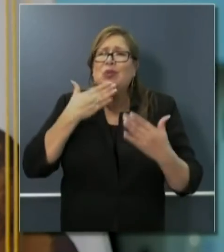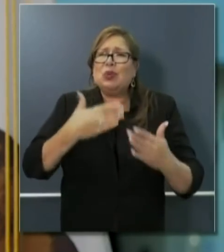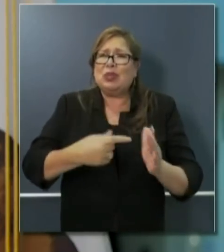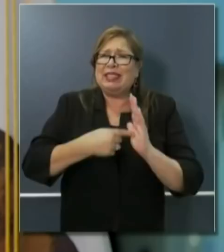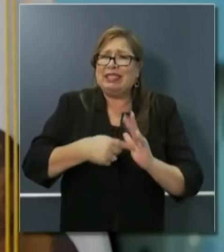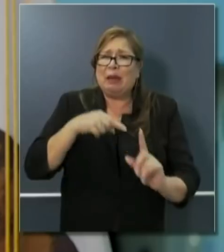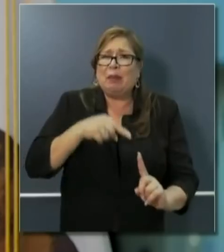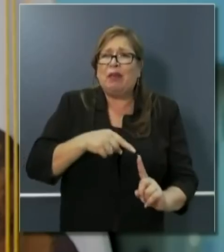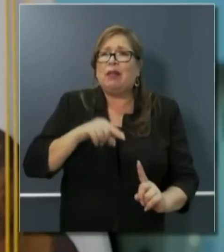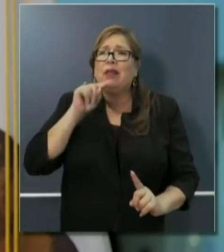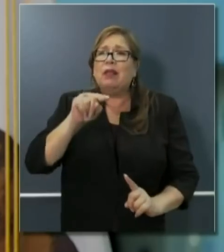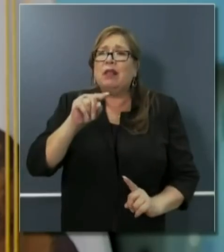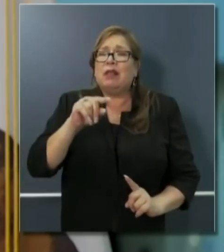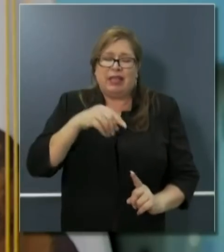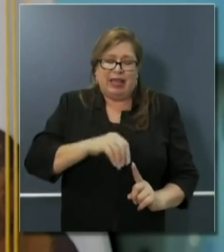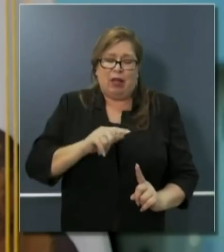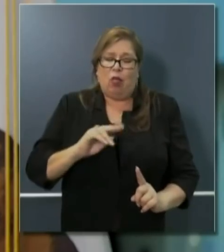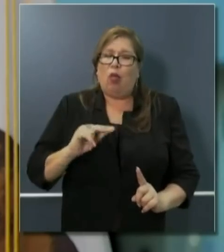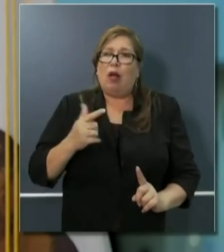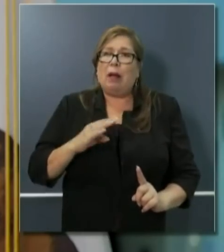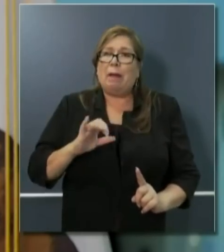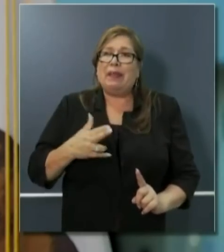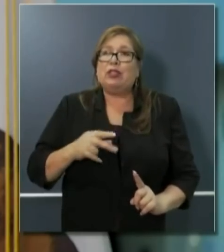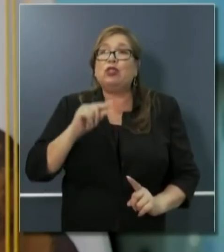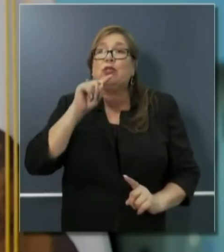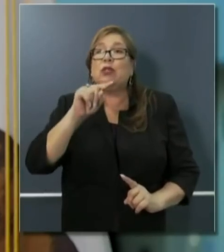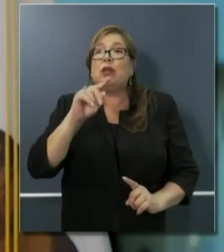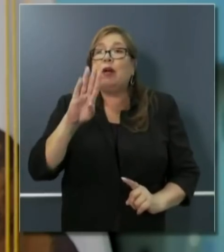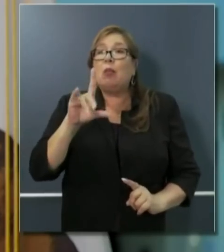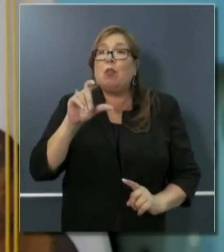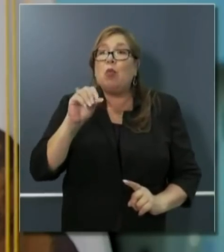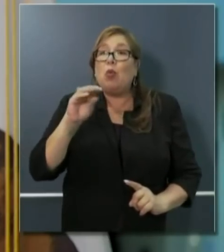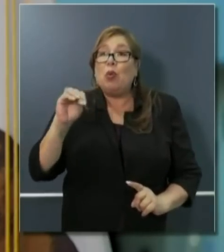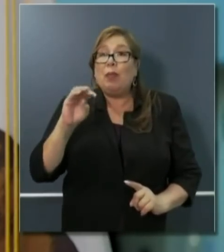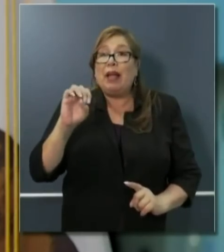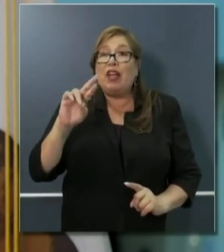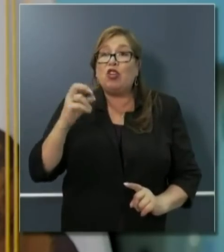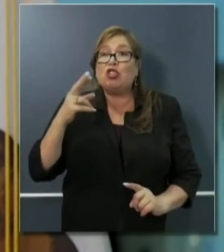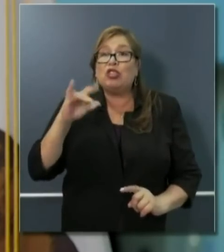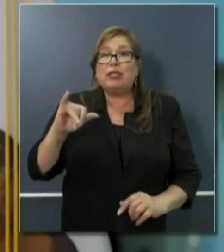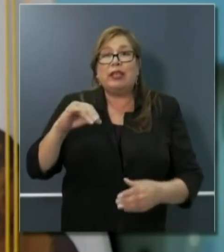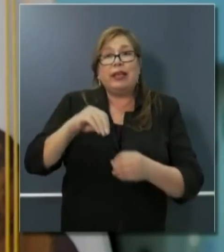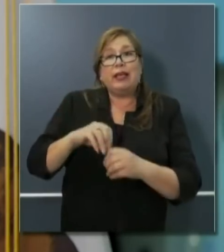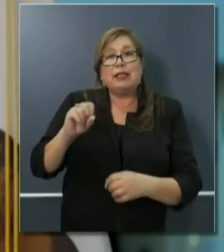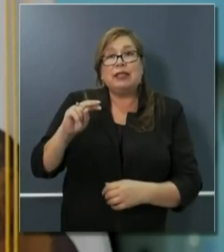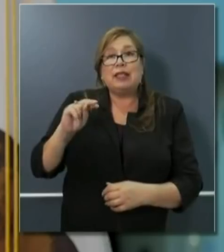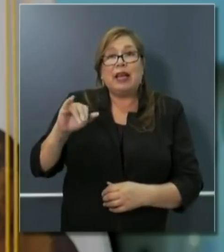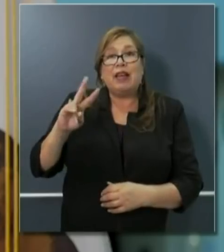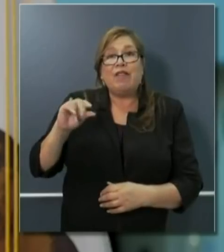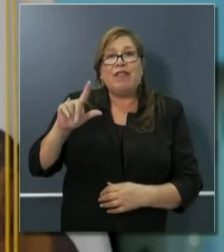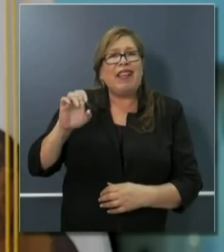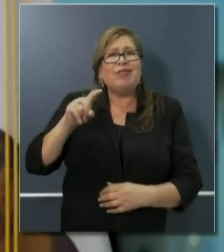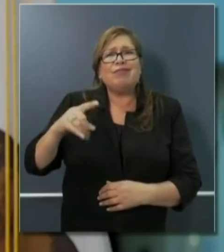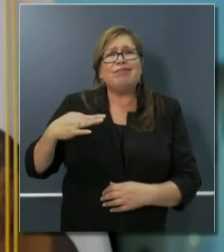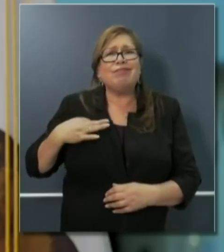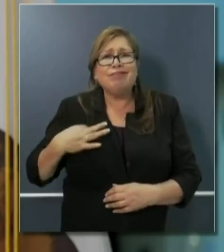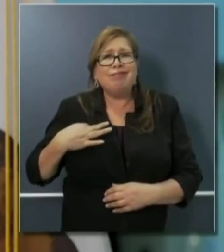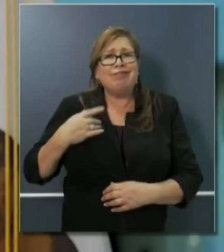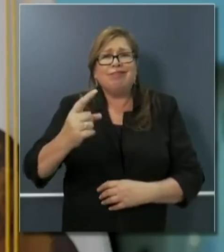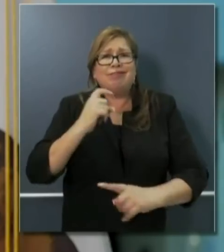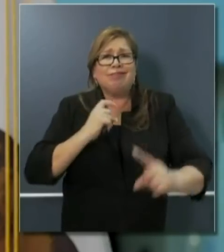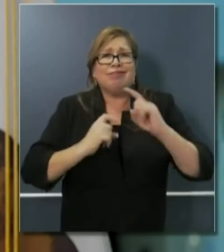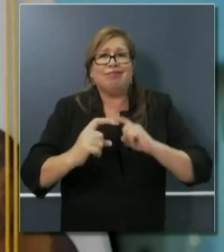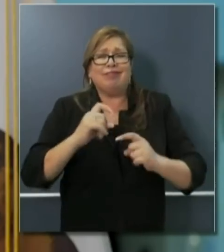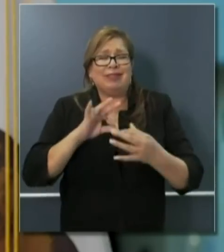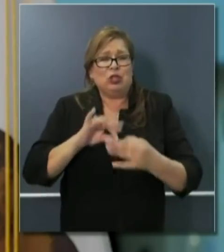Bloom Energy, a specific example in Sunnyvale, of people that are contributing specifically to the issue of ventilators in